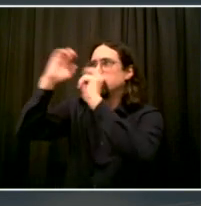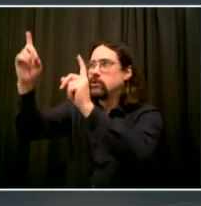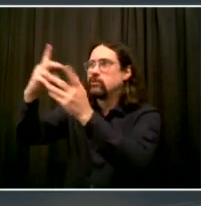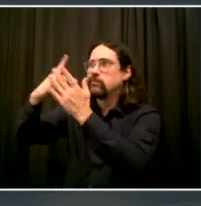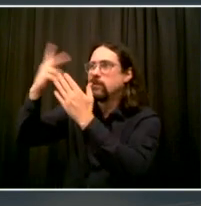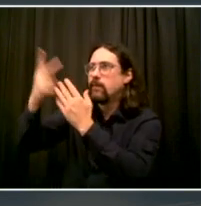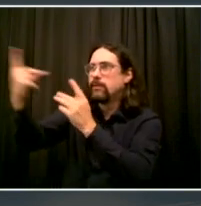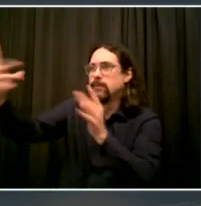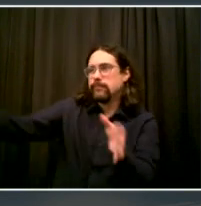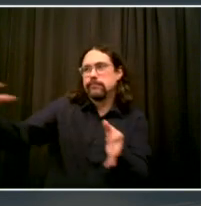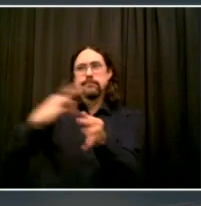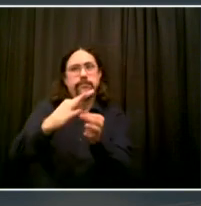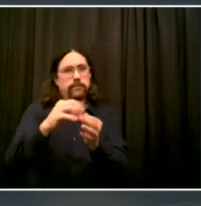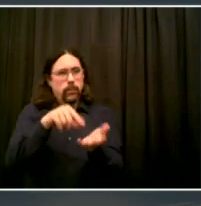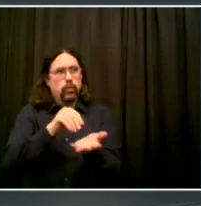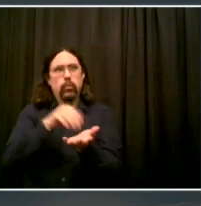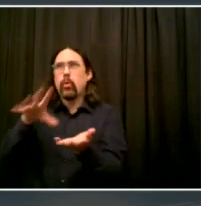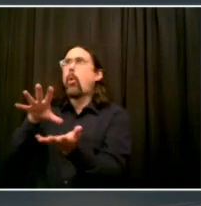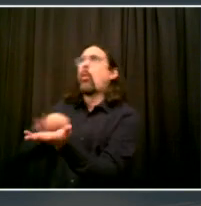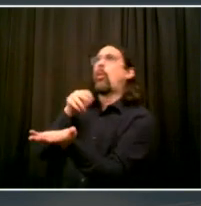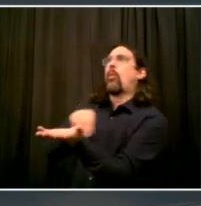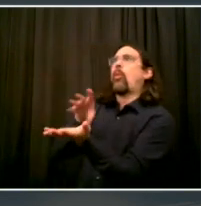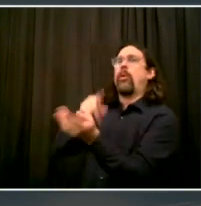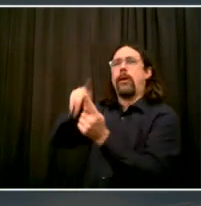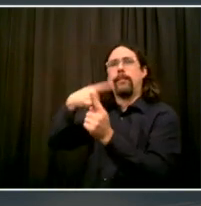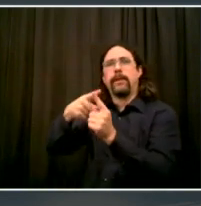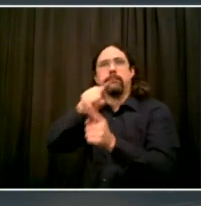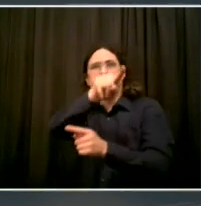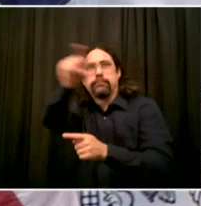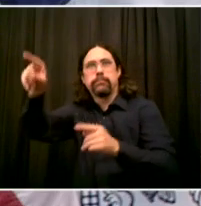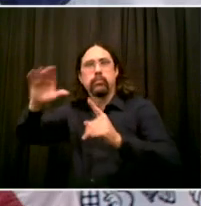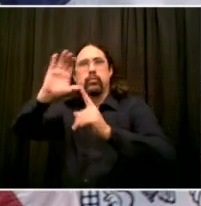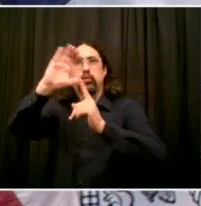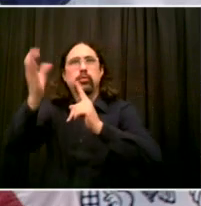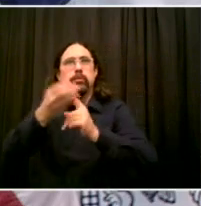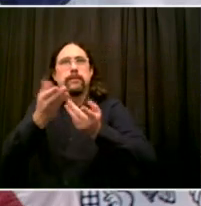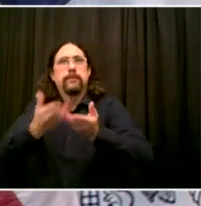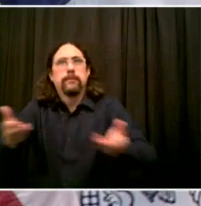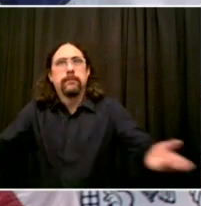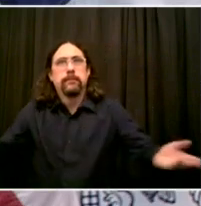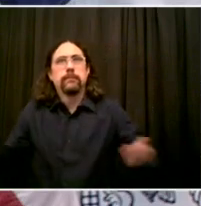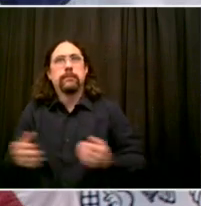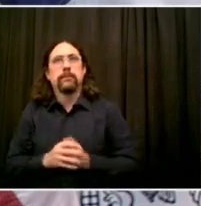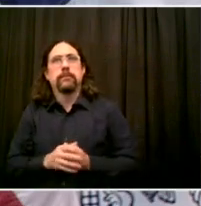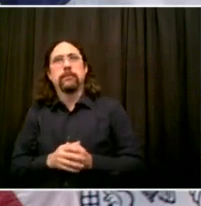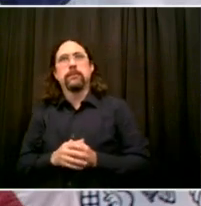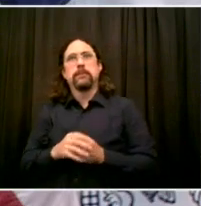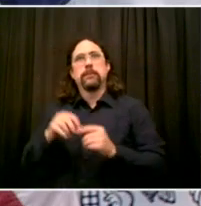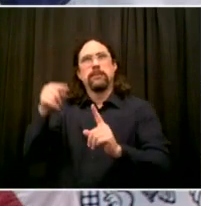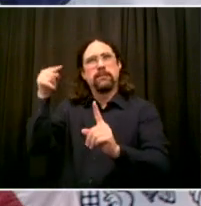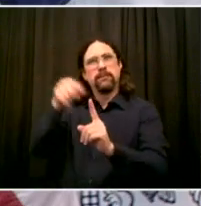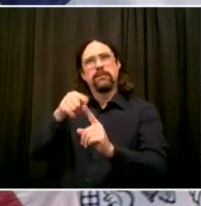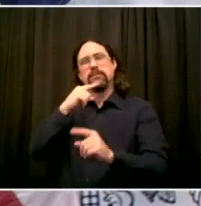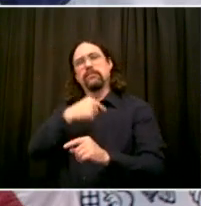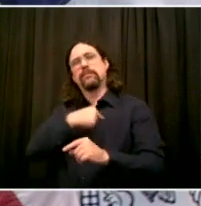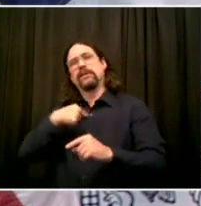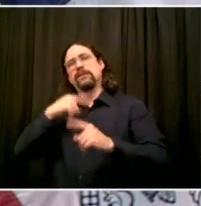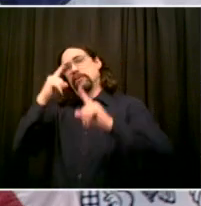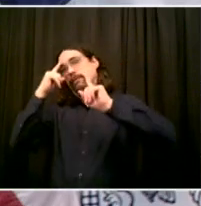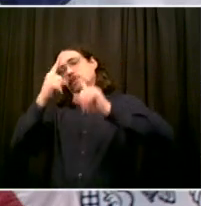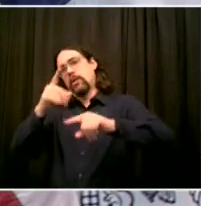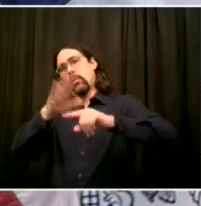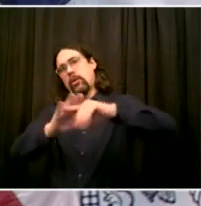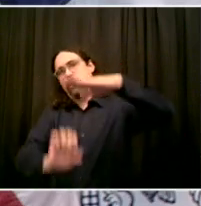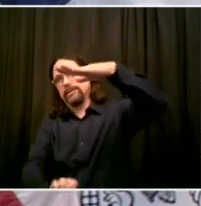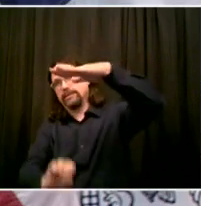capacity increasing on a rolling basis. Thank you very, very much, Melanie. Thank you to you and your whole team for all the hard work